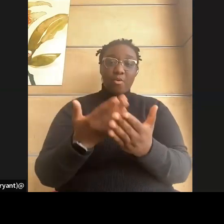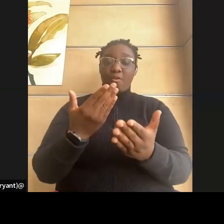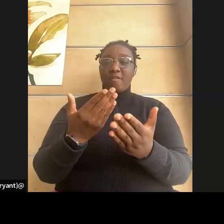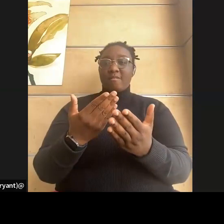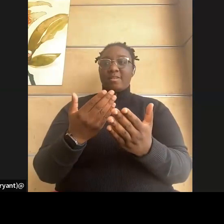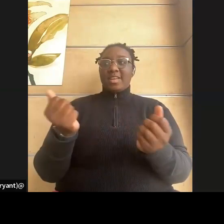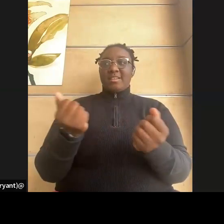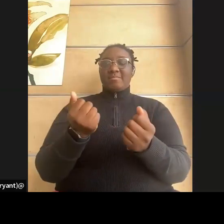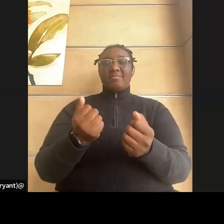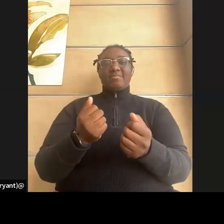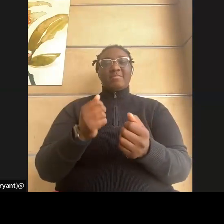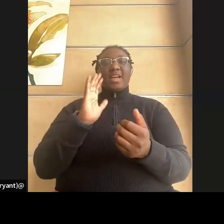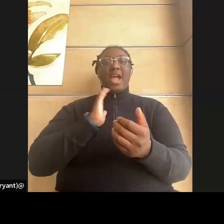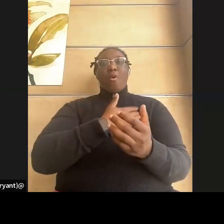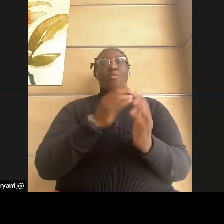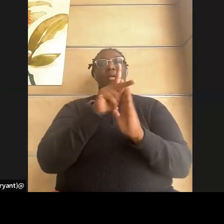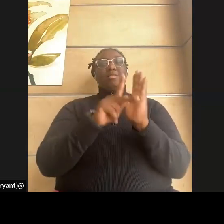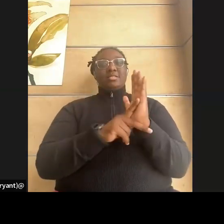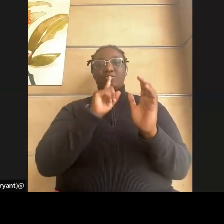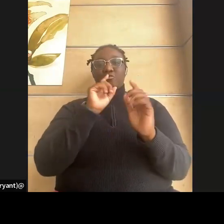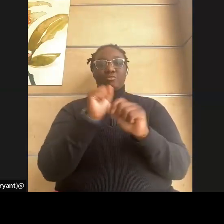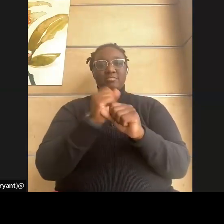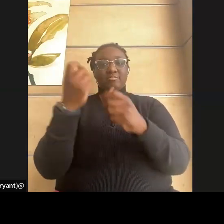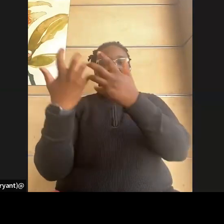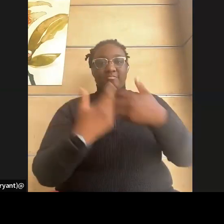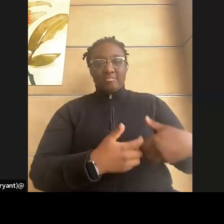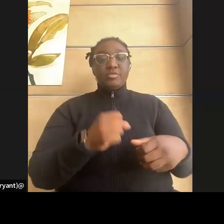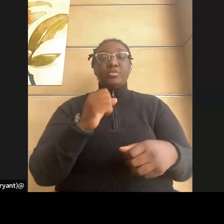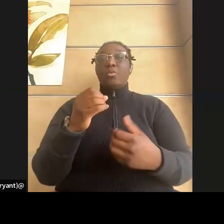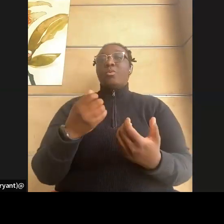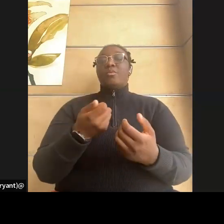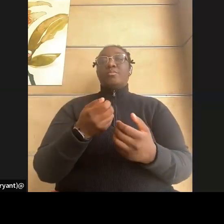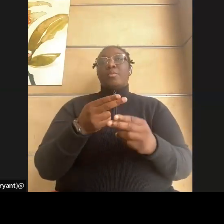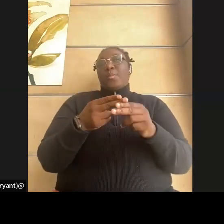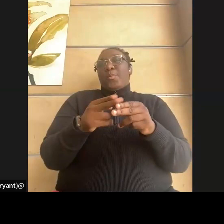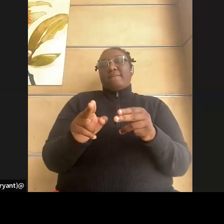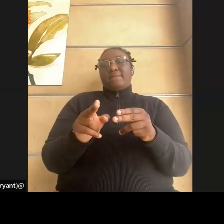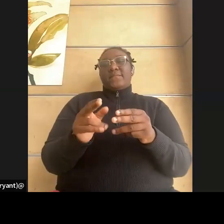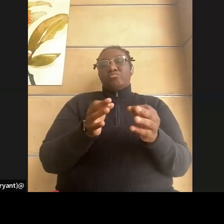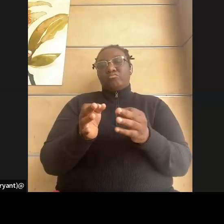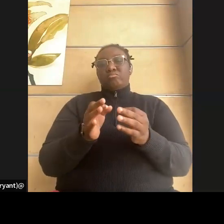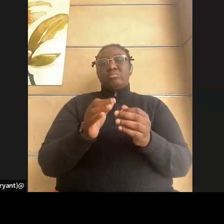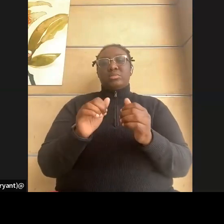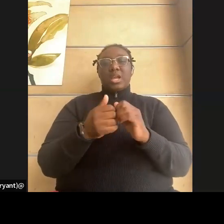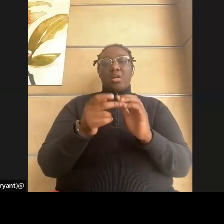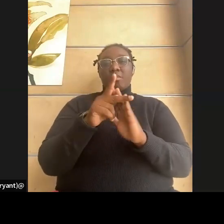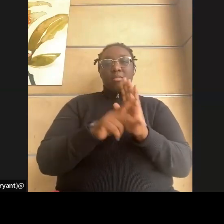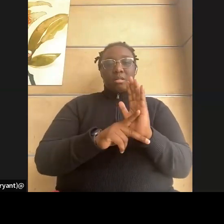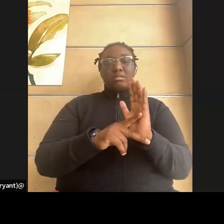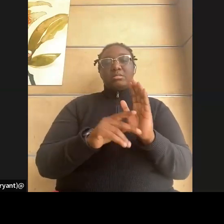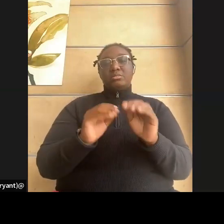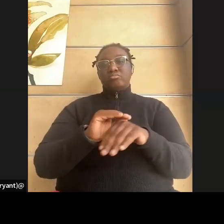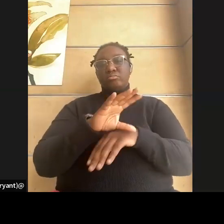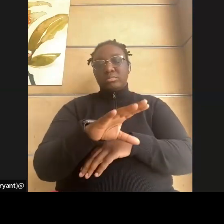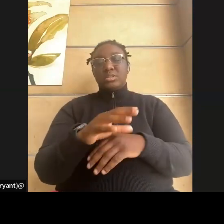So just briefly to talk about some of our telehealth policies, or the critical cornerstone of those is that telehealth is not a